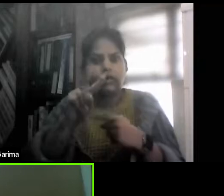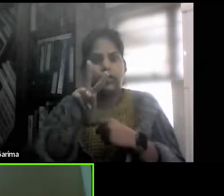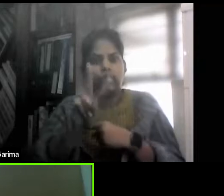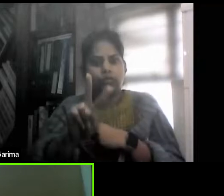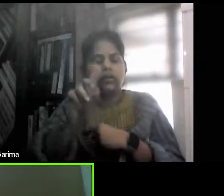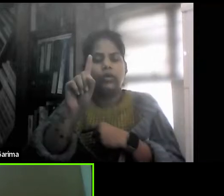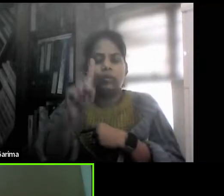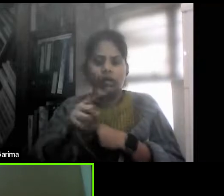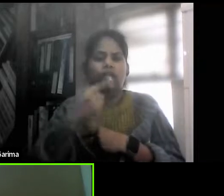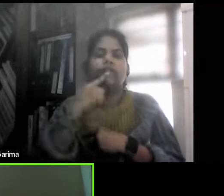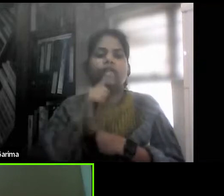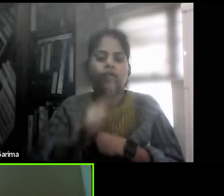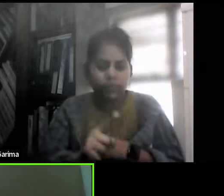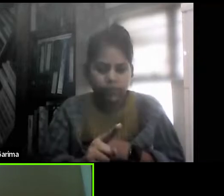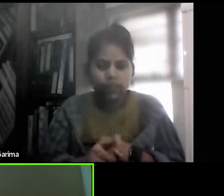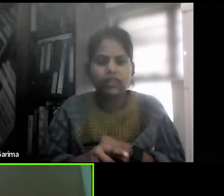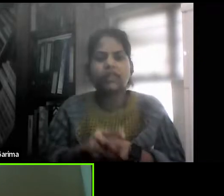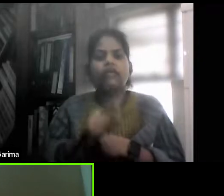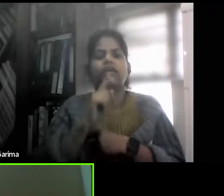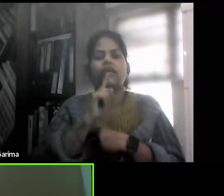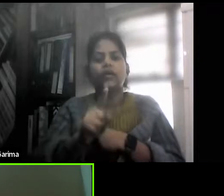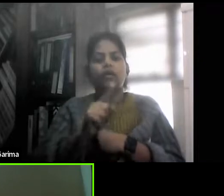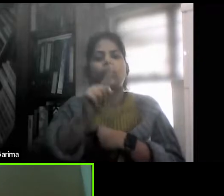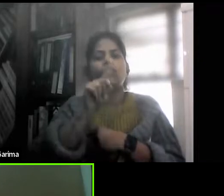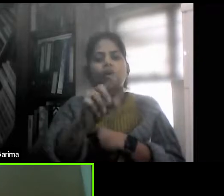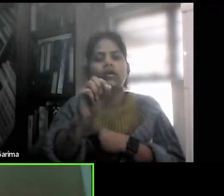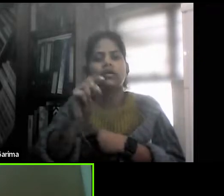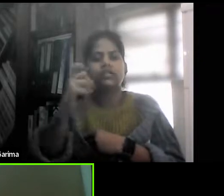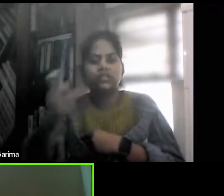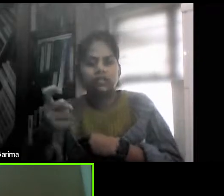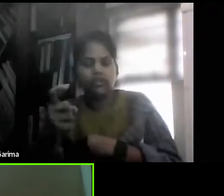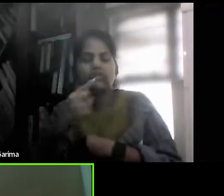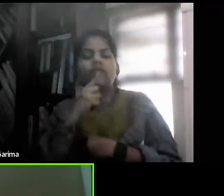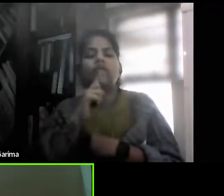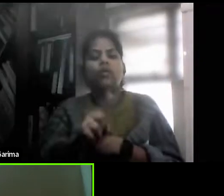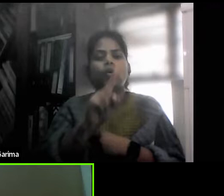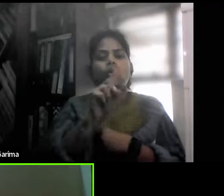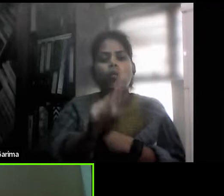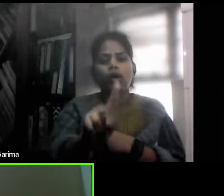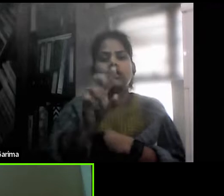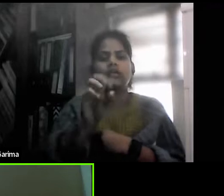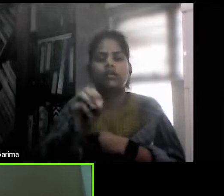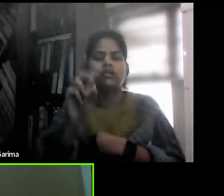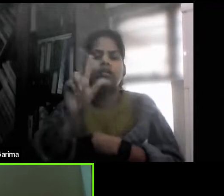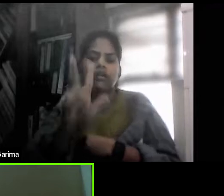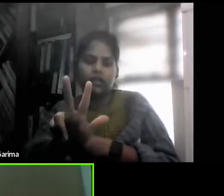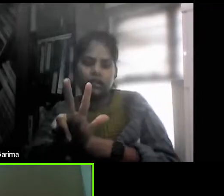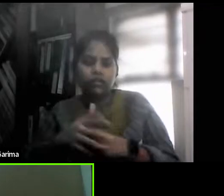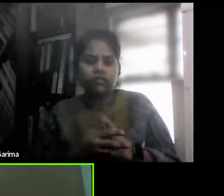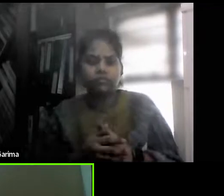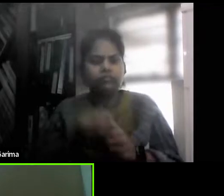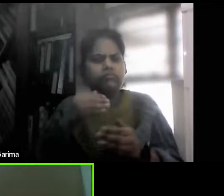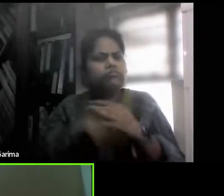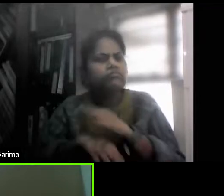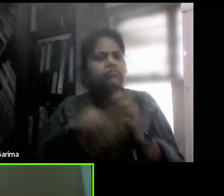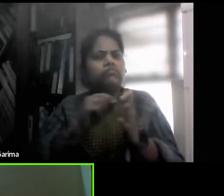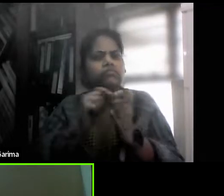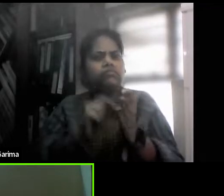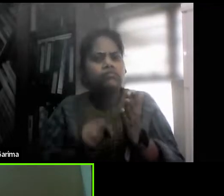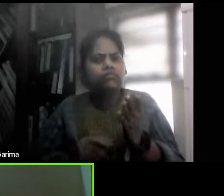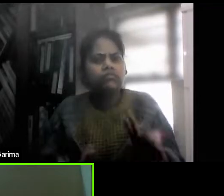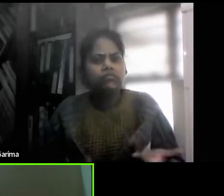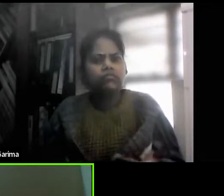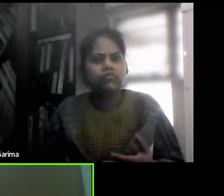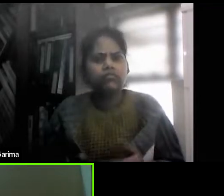and Government Order number 107 and 108, stating that the seat will be given to the